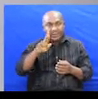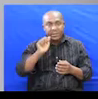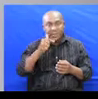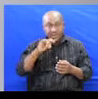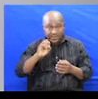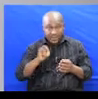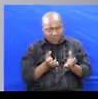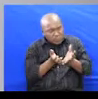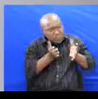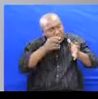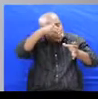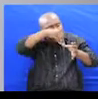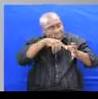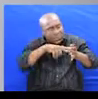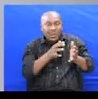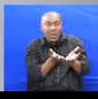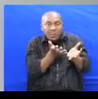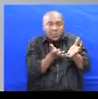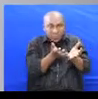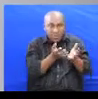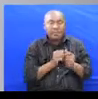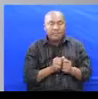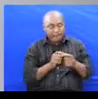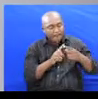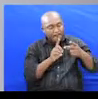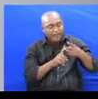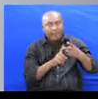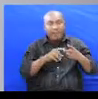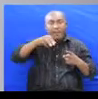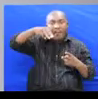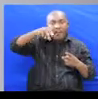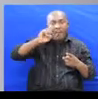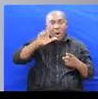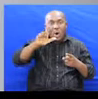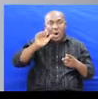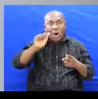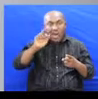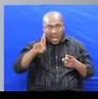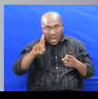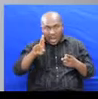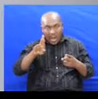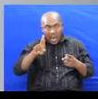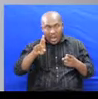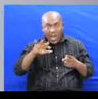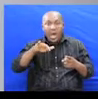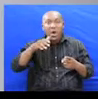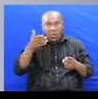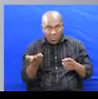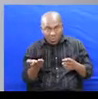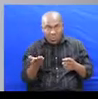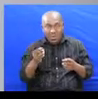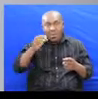And the number two, it is called the molar concentration or molarity. Molar